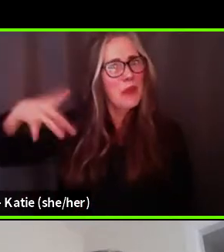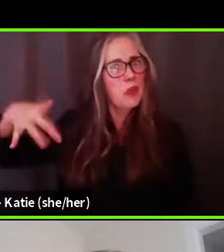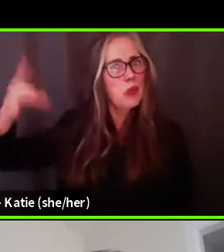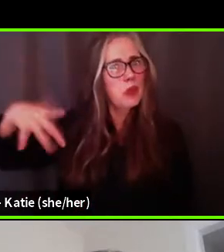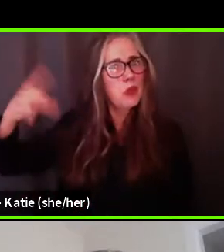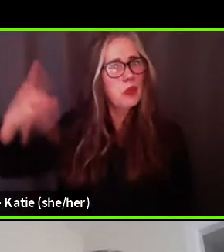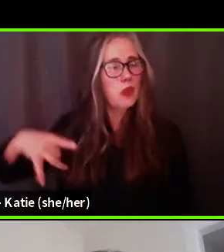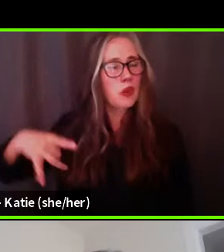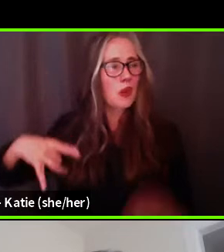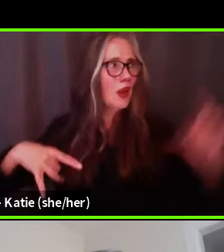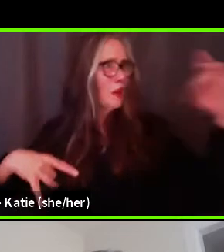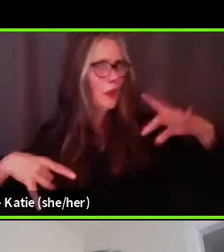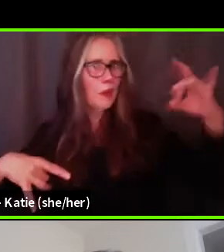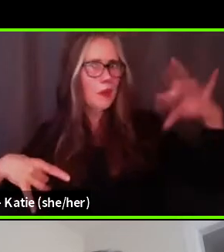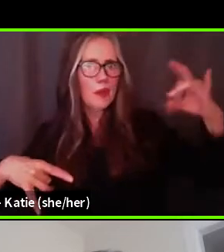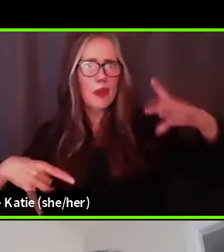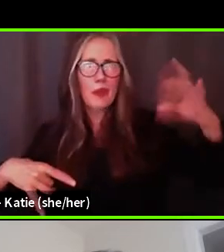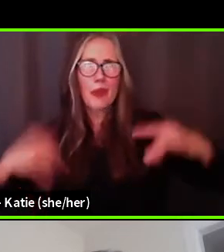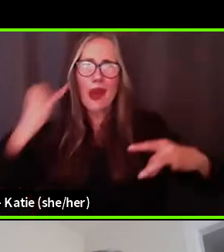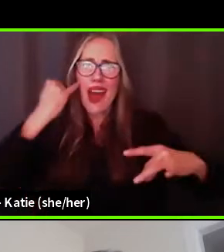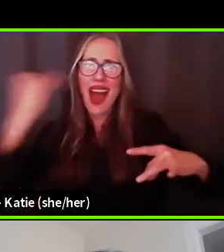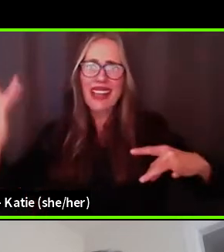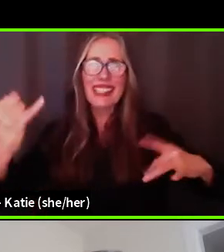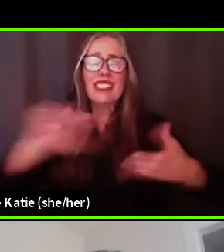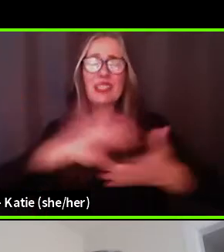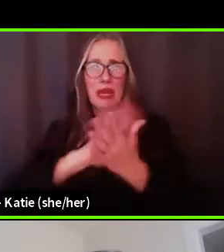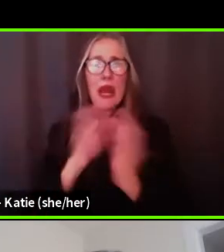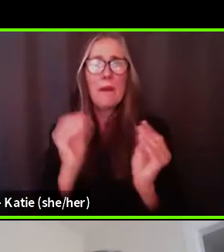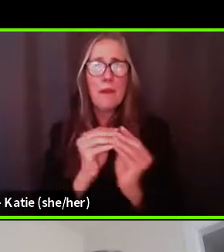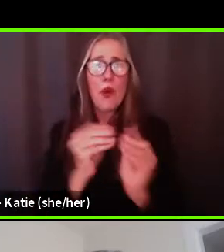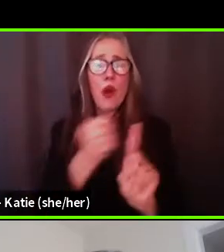you know responding to it and able to respond to it